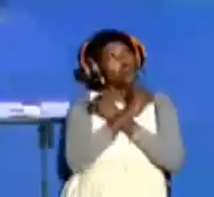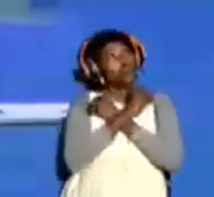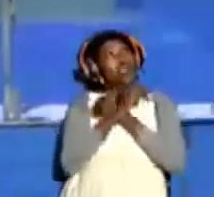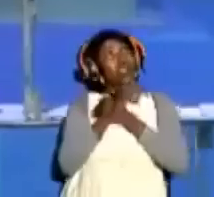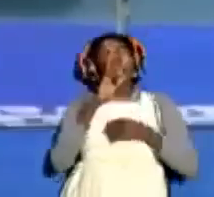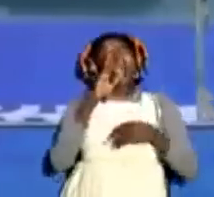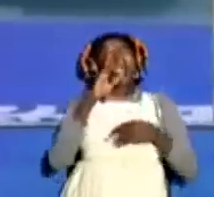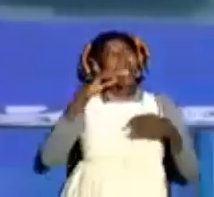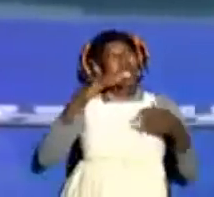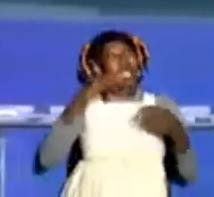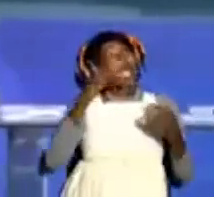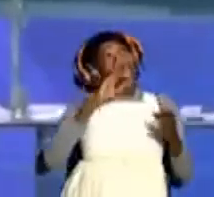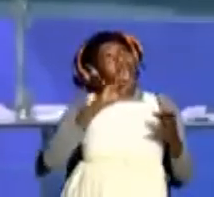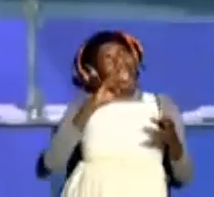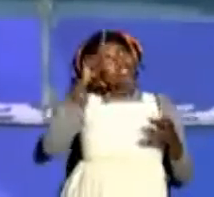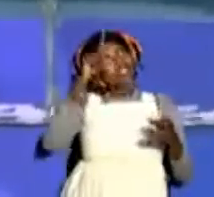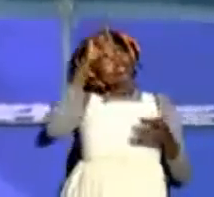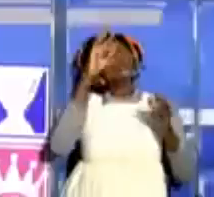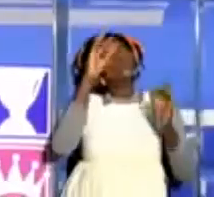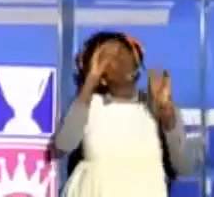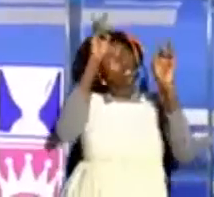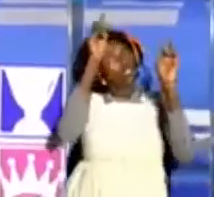Are you all right with me?